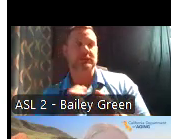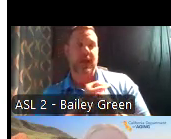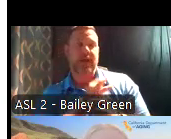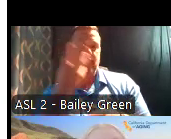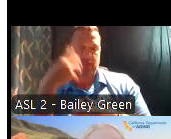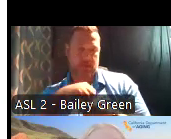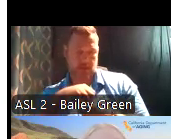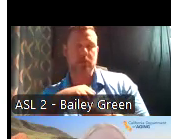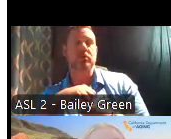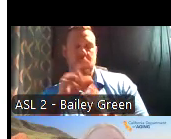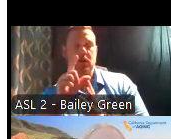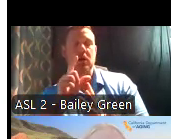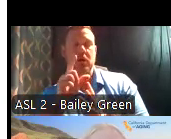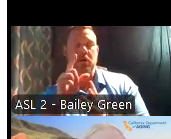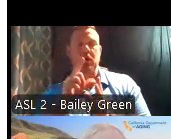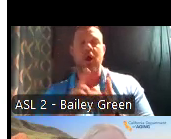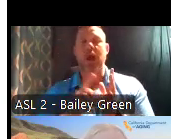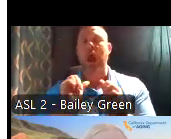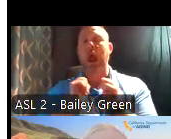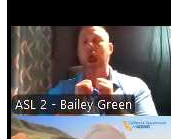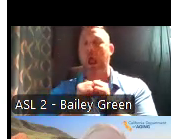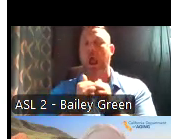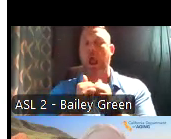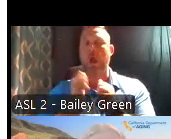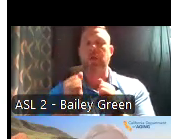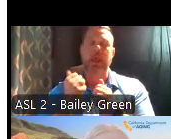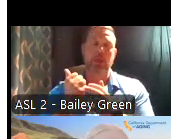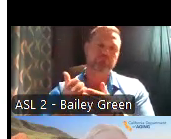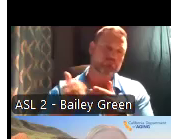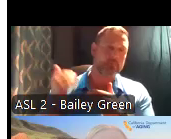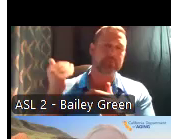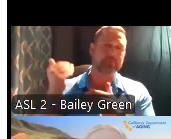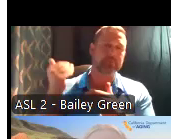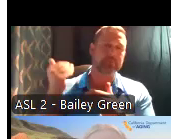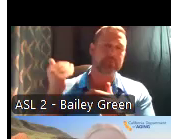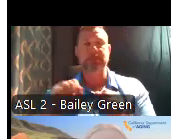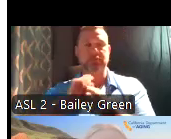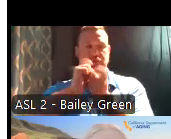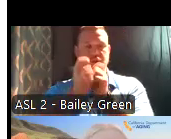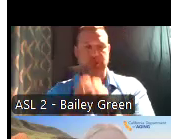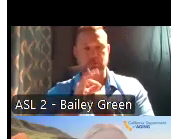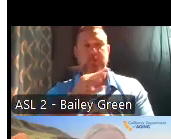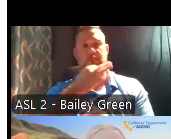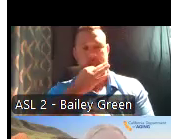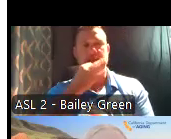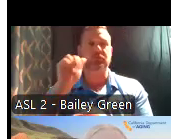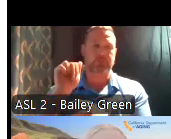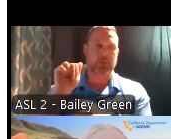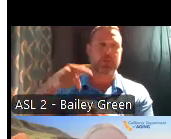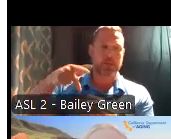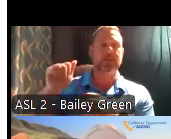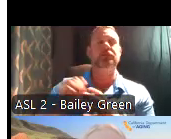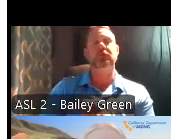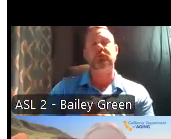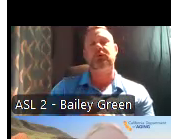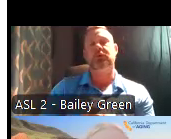the administration as well on how we can further advance systems changed with the Master Plan for Aging. We do have